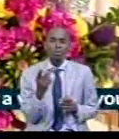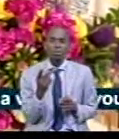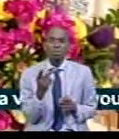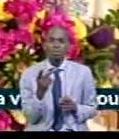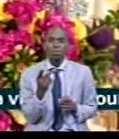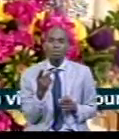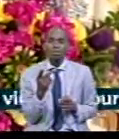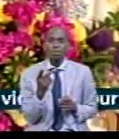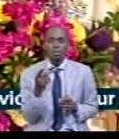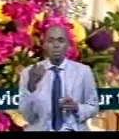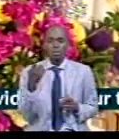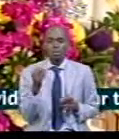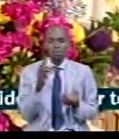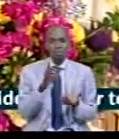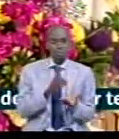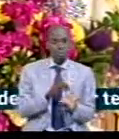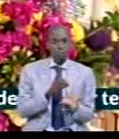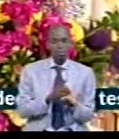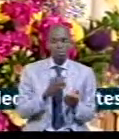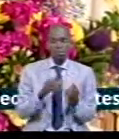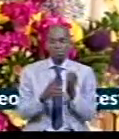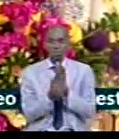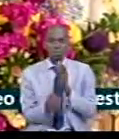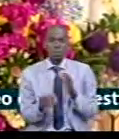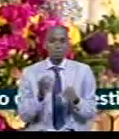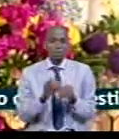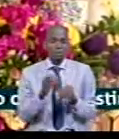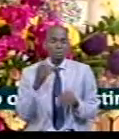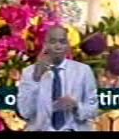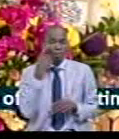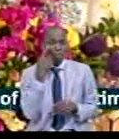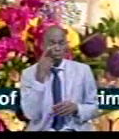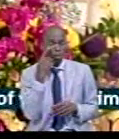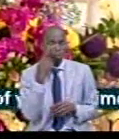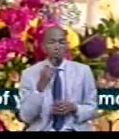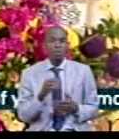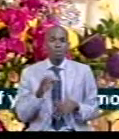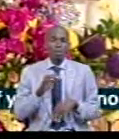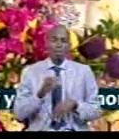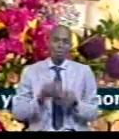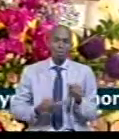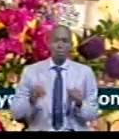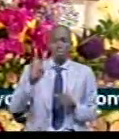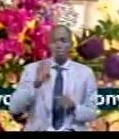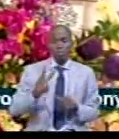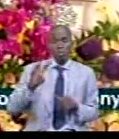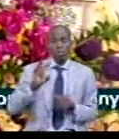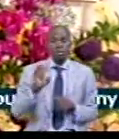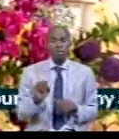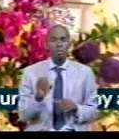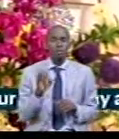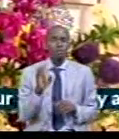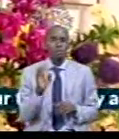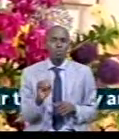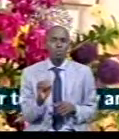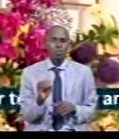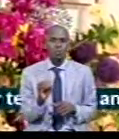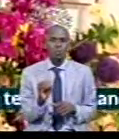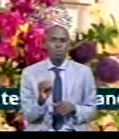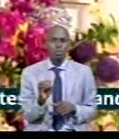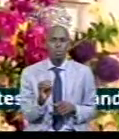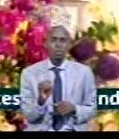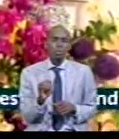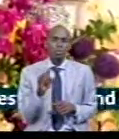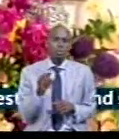glaucoma, the glaucoma clinic I attend, that's on Wednesdays. So, in the course of the clinic, I